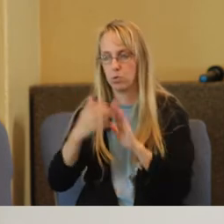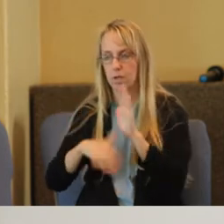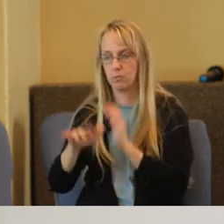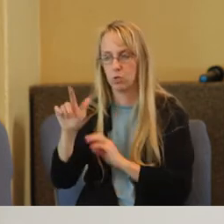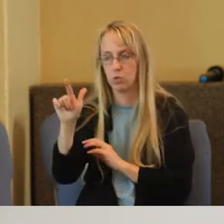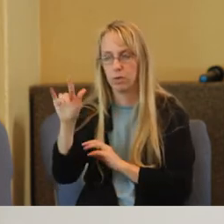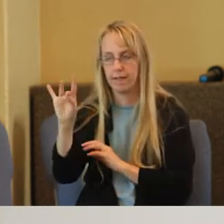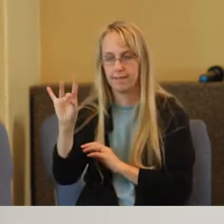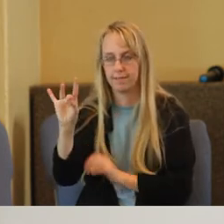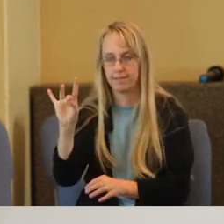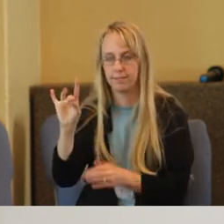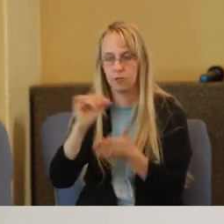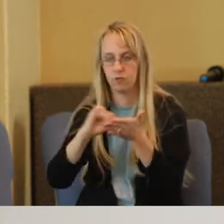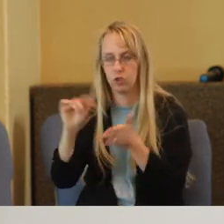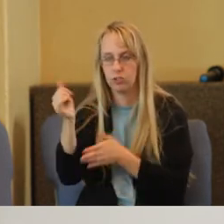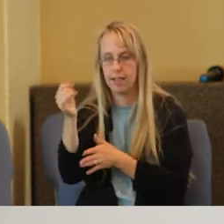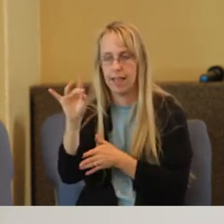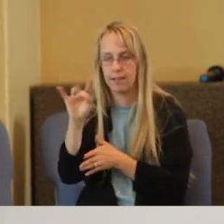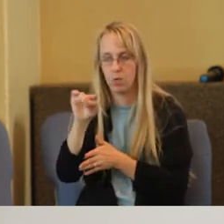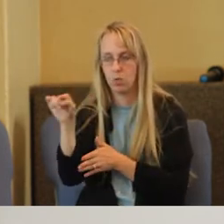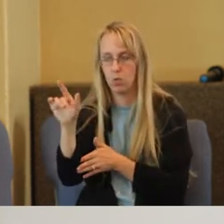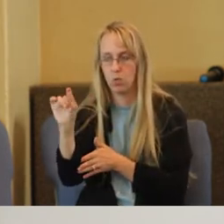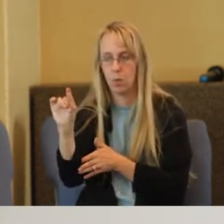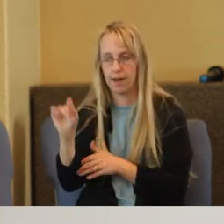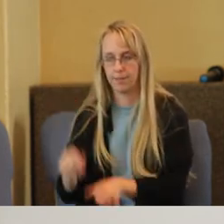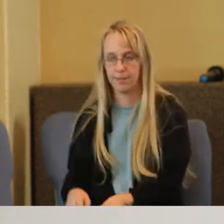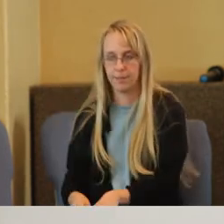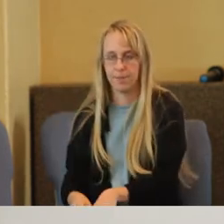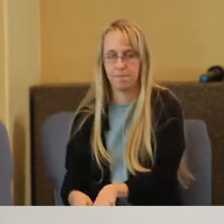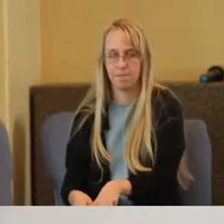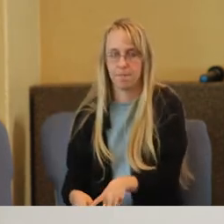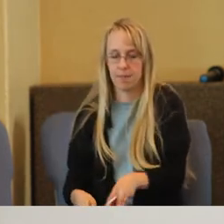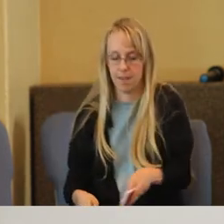28, verses 18 through 20.